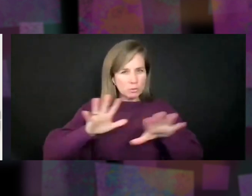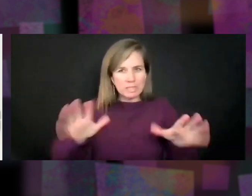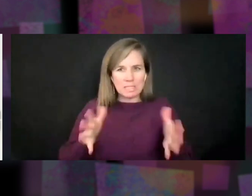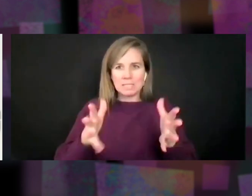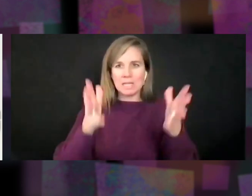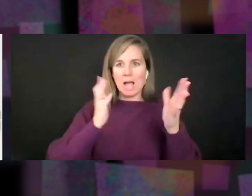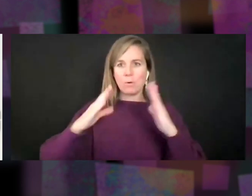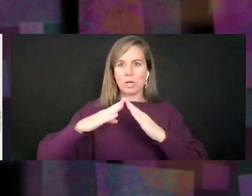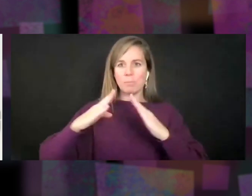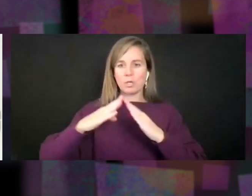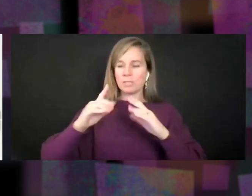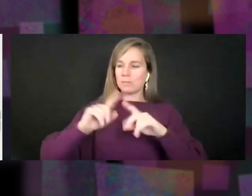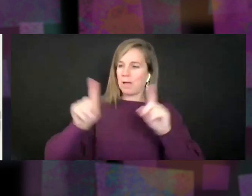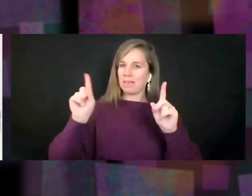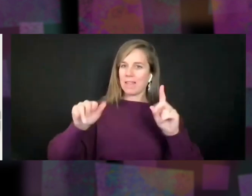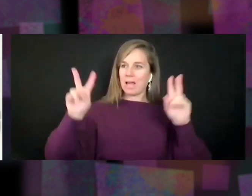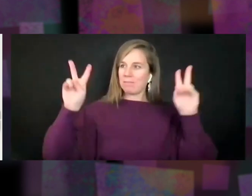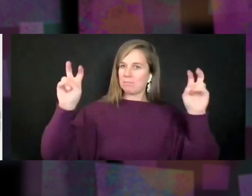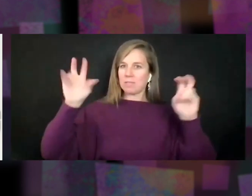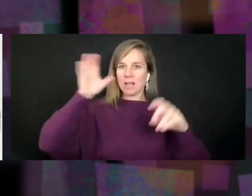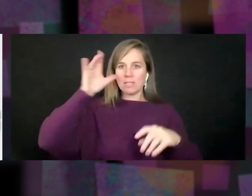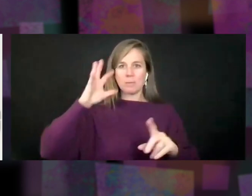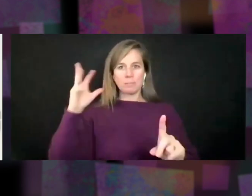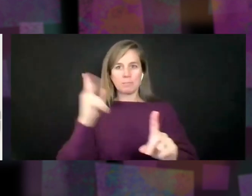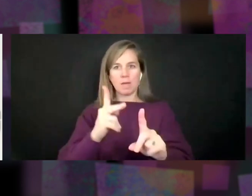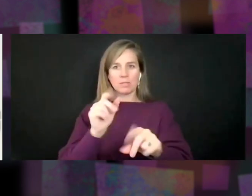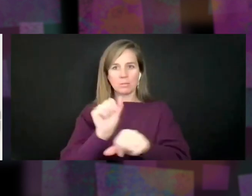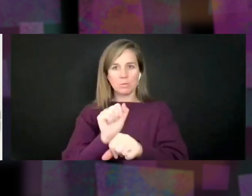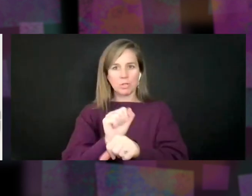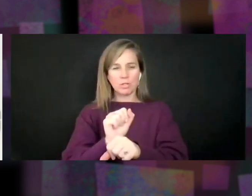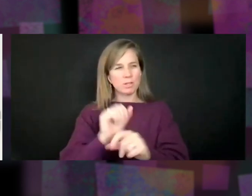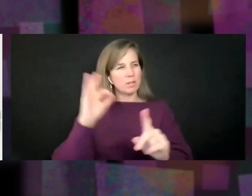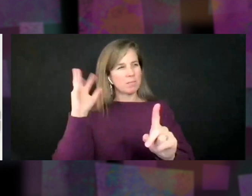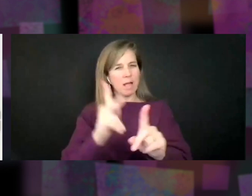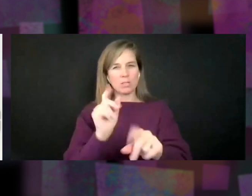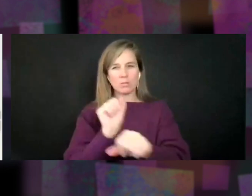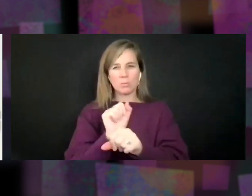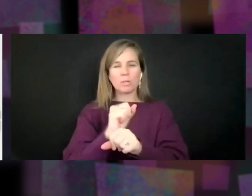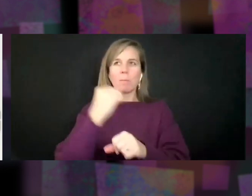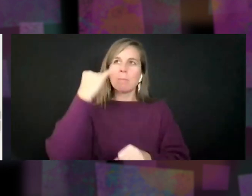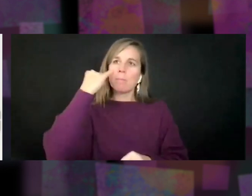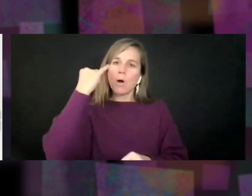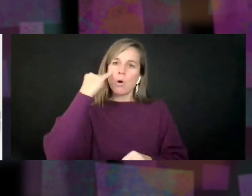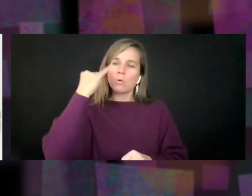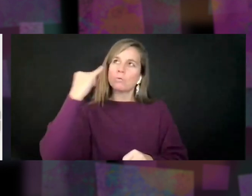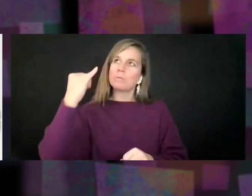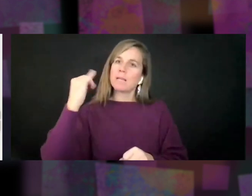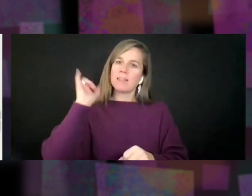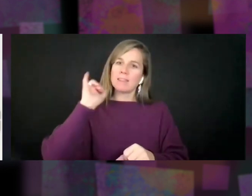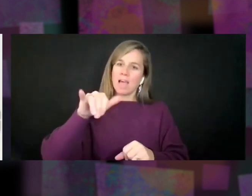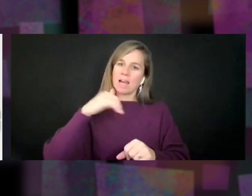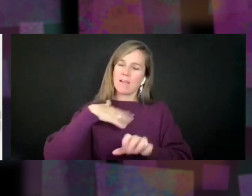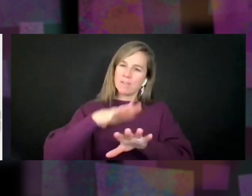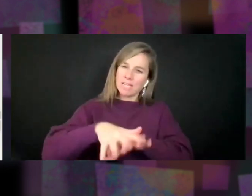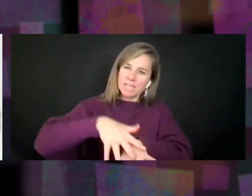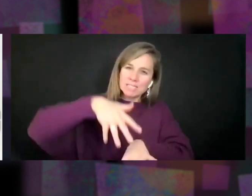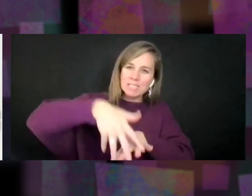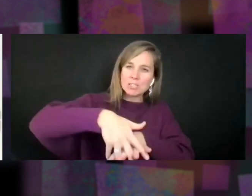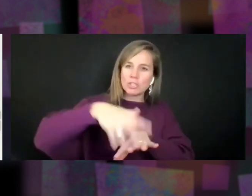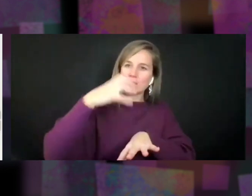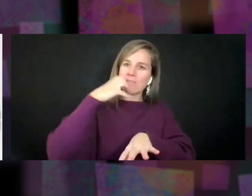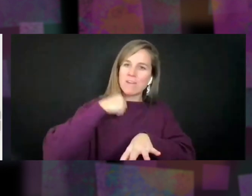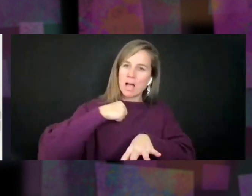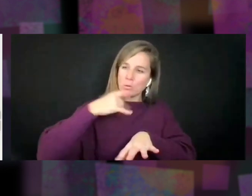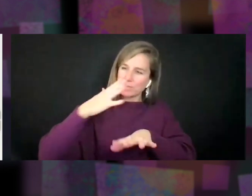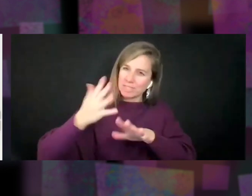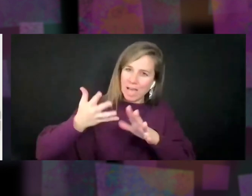term, return to work, well, what if that return to work were infused with Indigenous values and